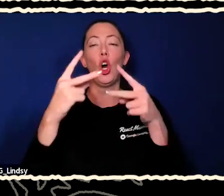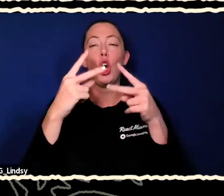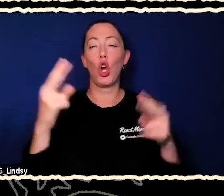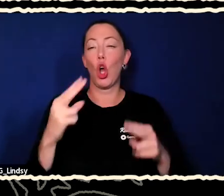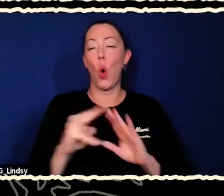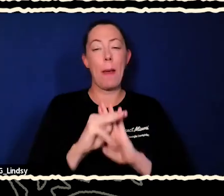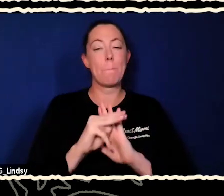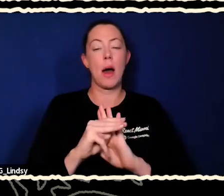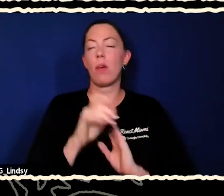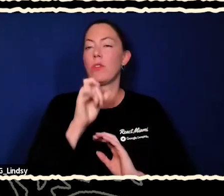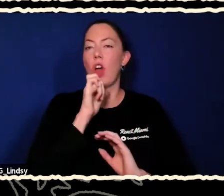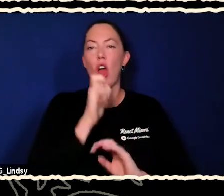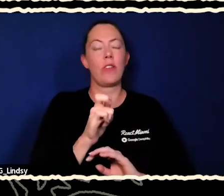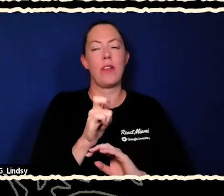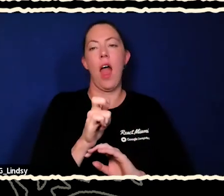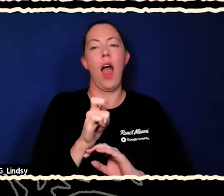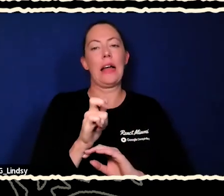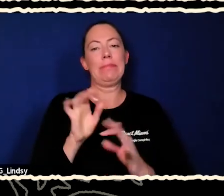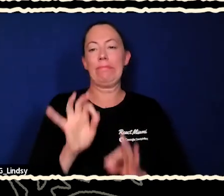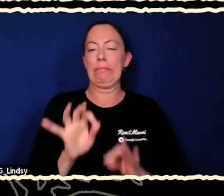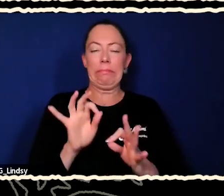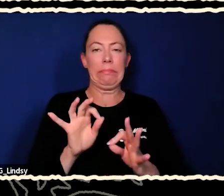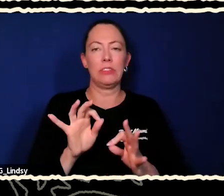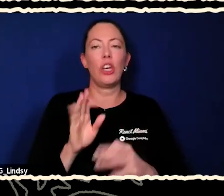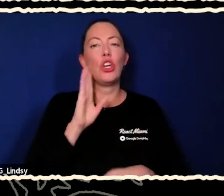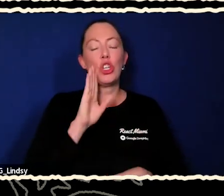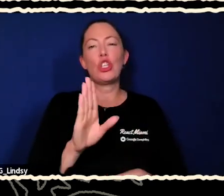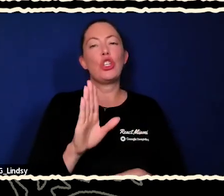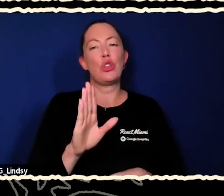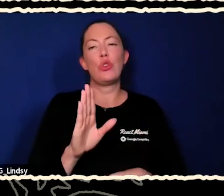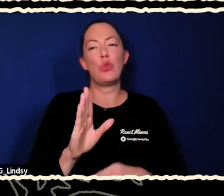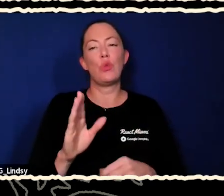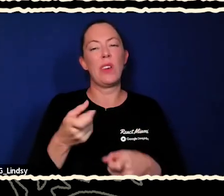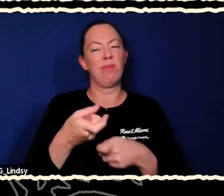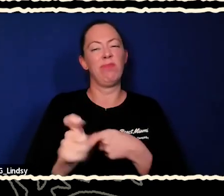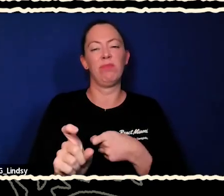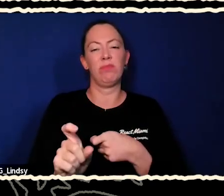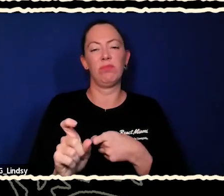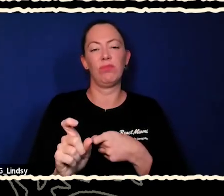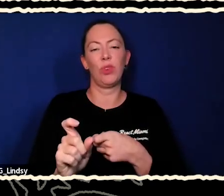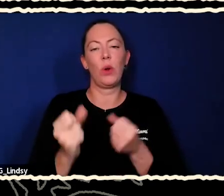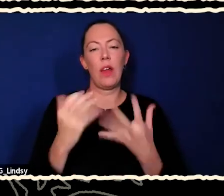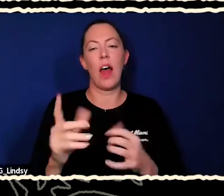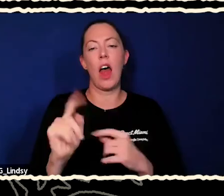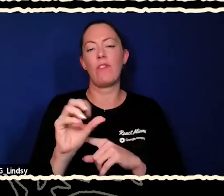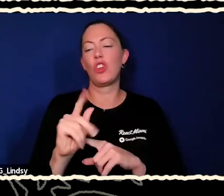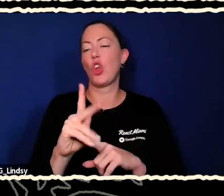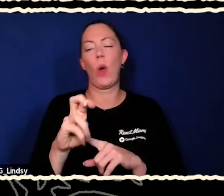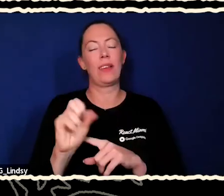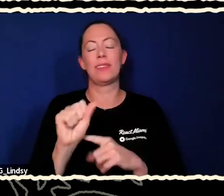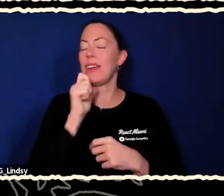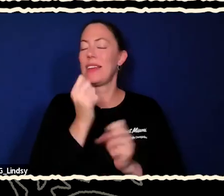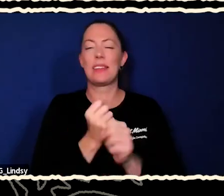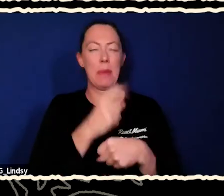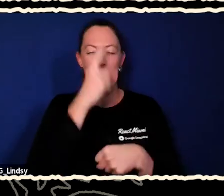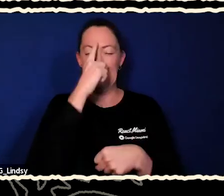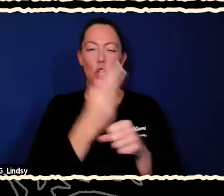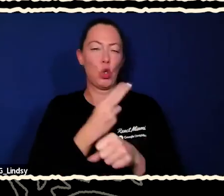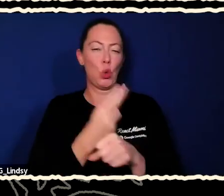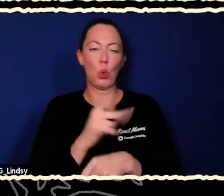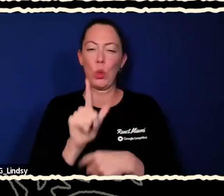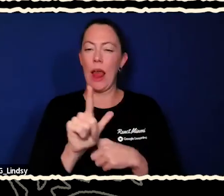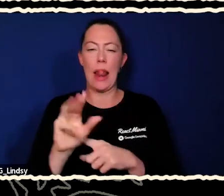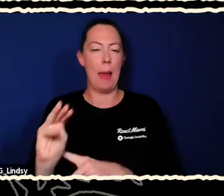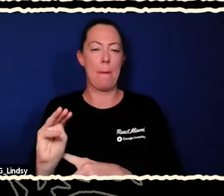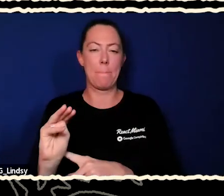not consistent. You will burn a lot of tokens, and it's slow. So it doesn't make sense to use that LLM. Right tool